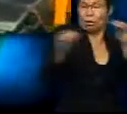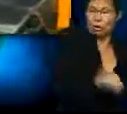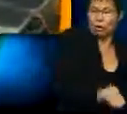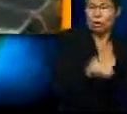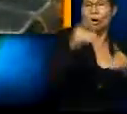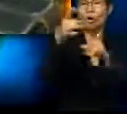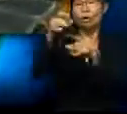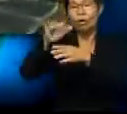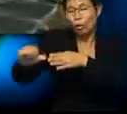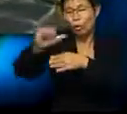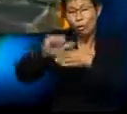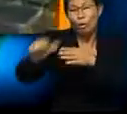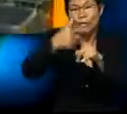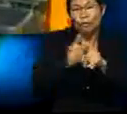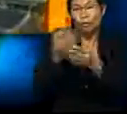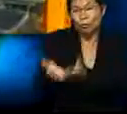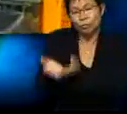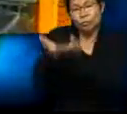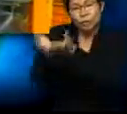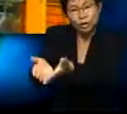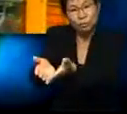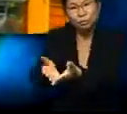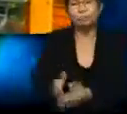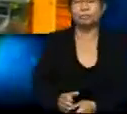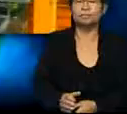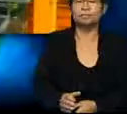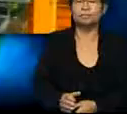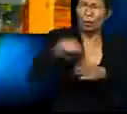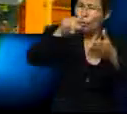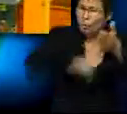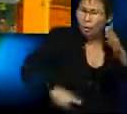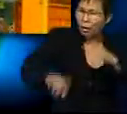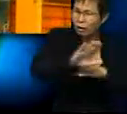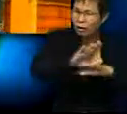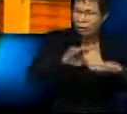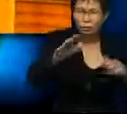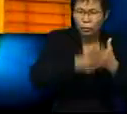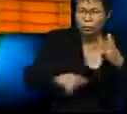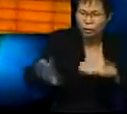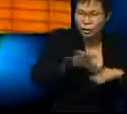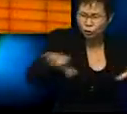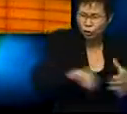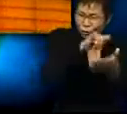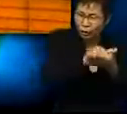coal from incoming ships. And what are they going to do with